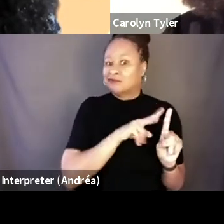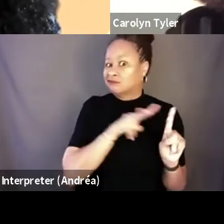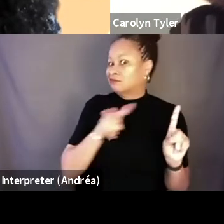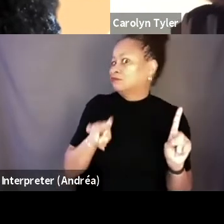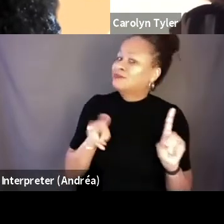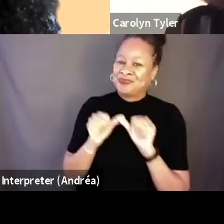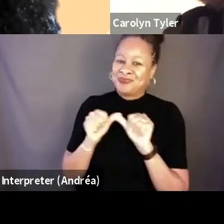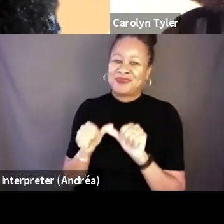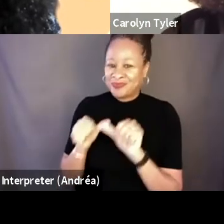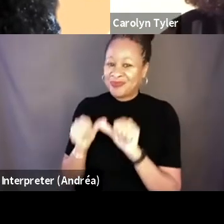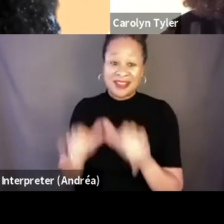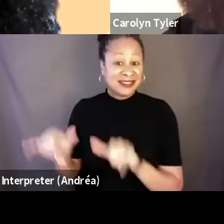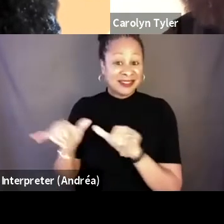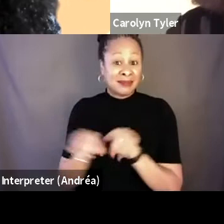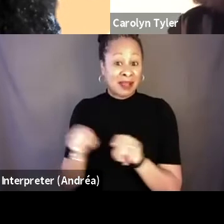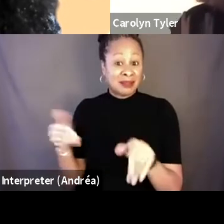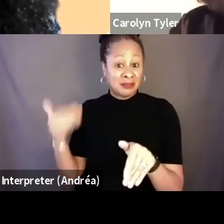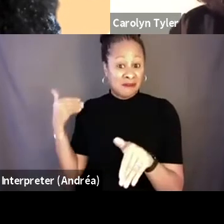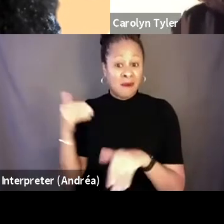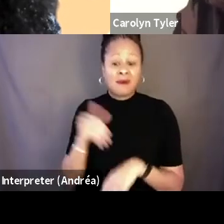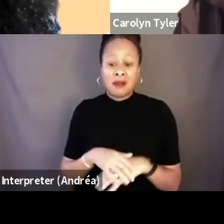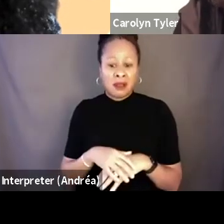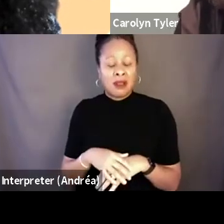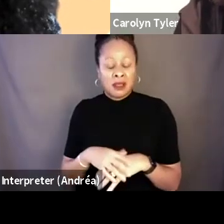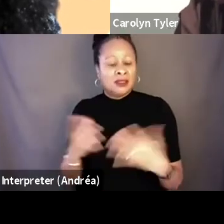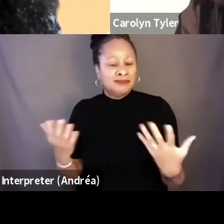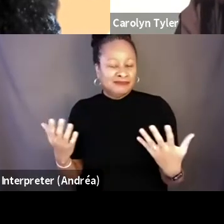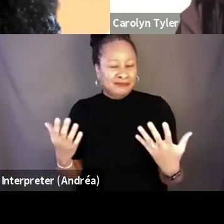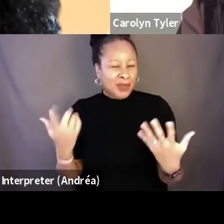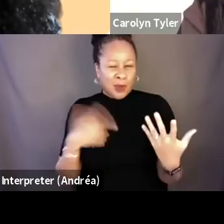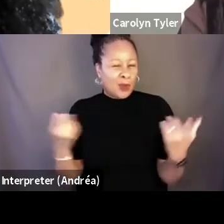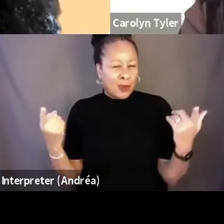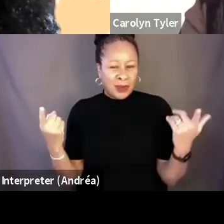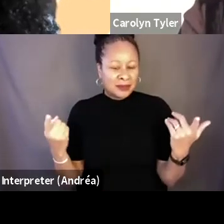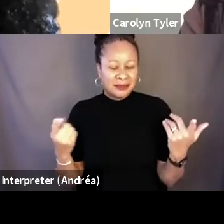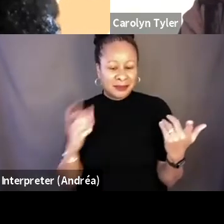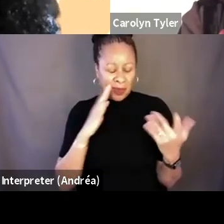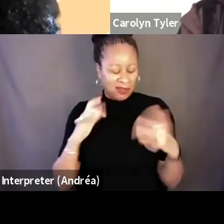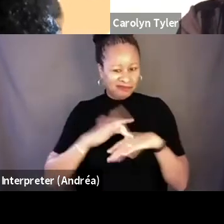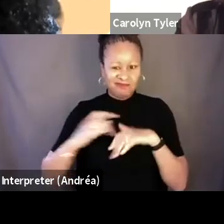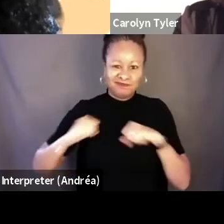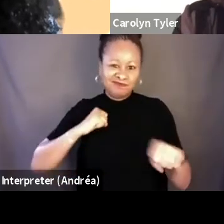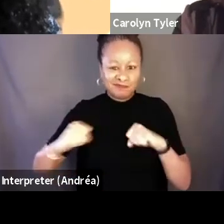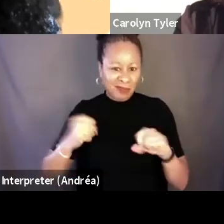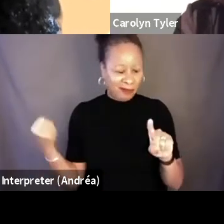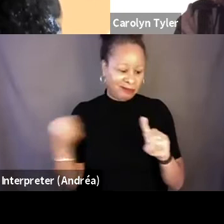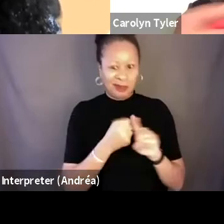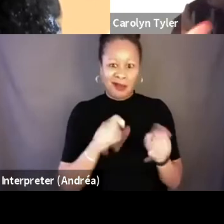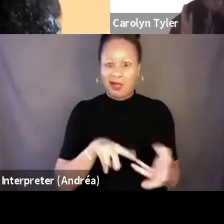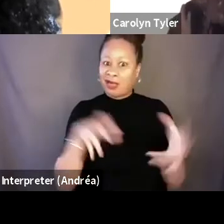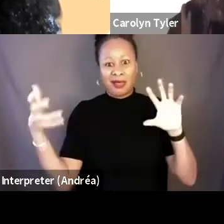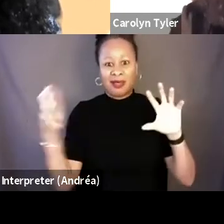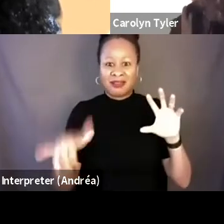keep on doing what we're doing. What is going to shake that? what's